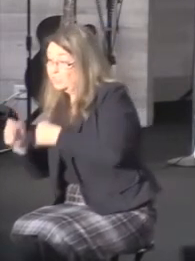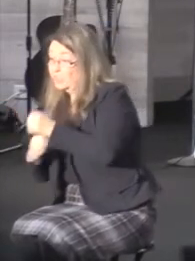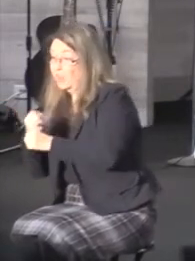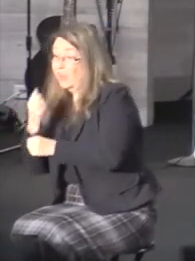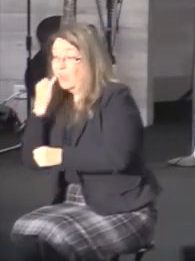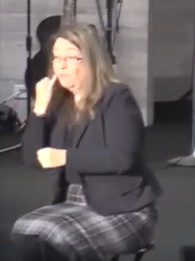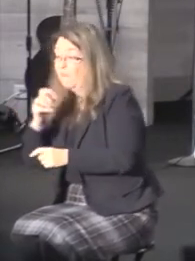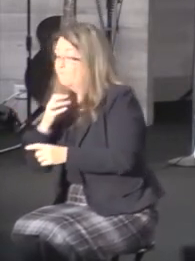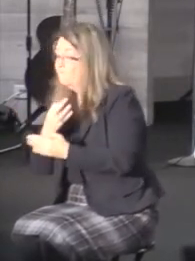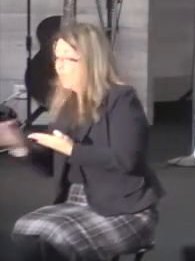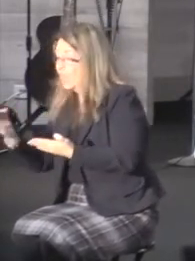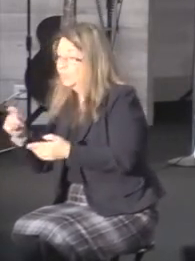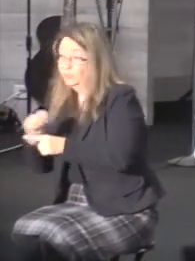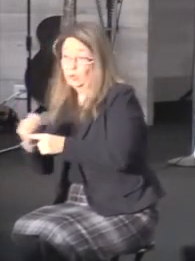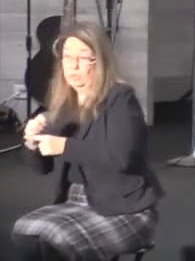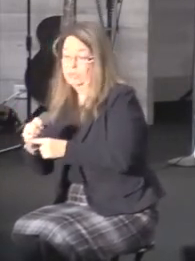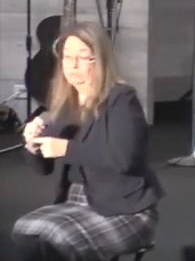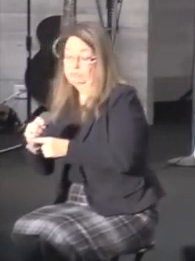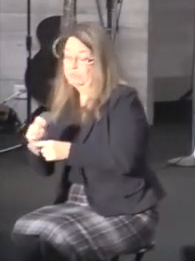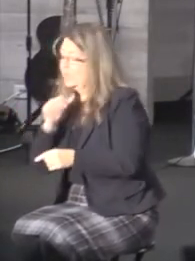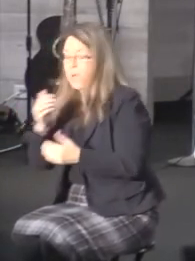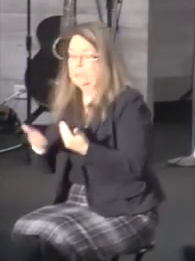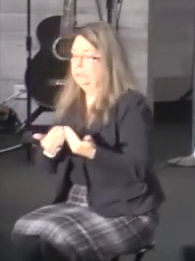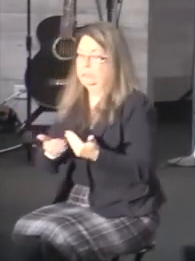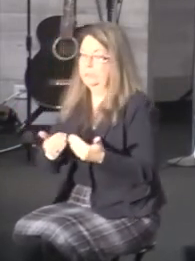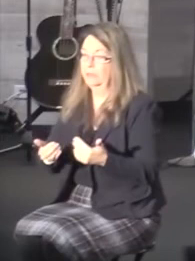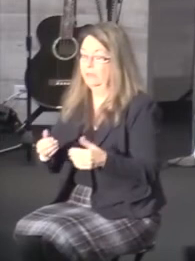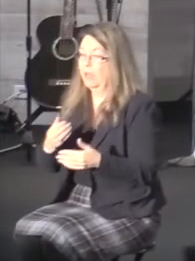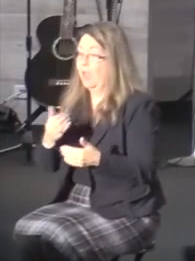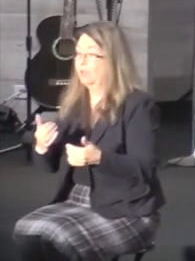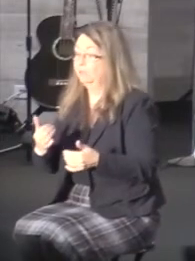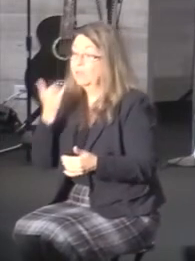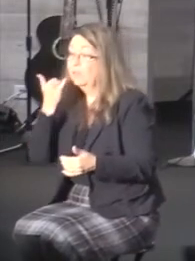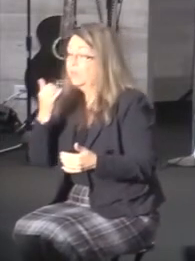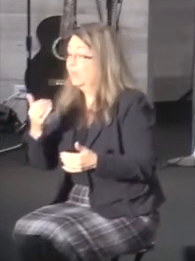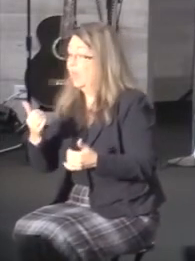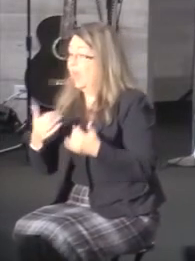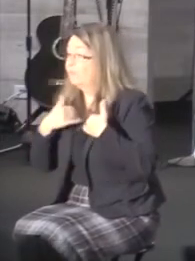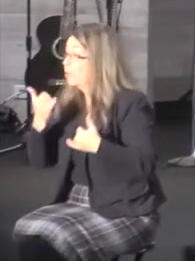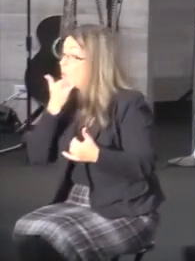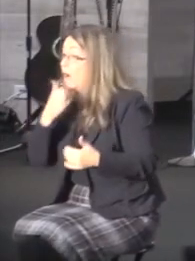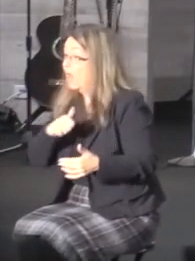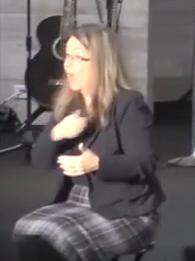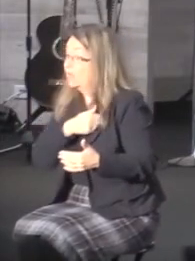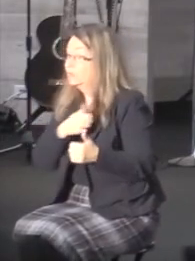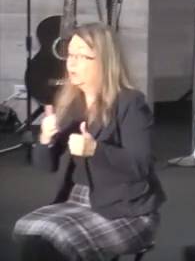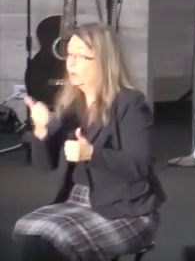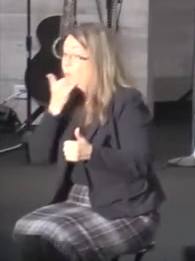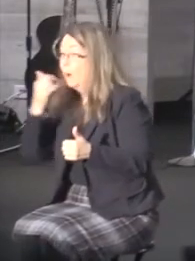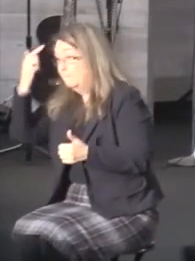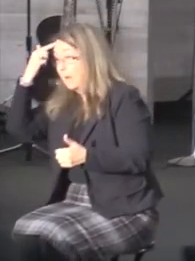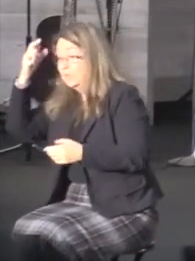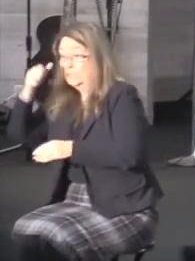fail to train ourselves, it's not going to be easy. If we fail to have the right attitude with the right mindset, if we fail to let ourselves adjust